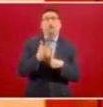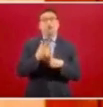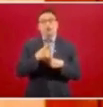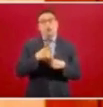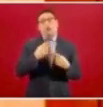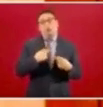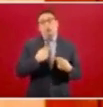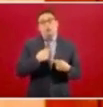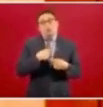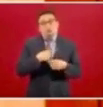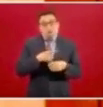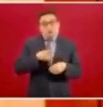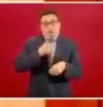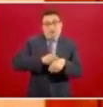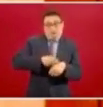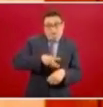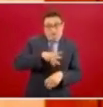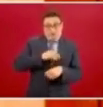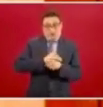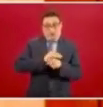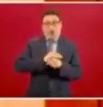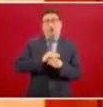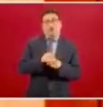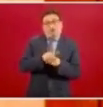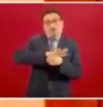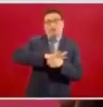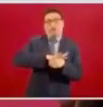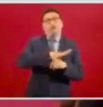that can inform us against the risk